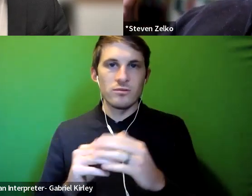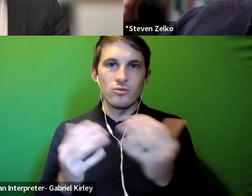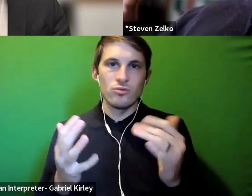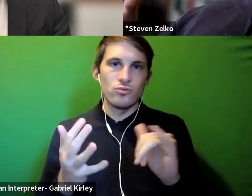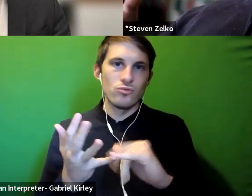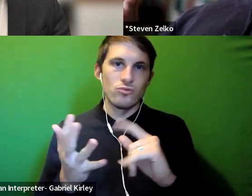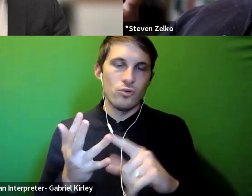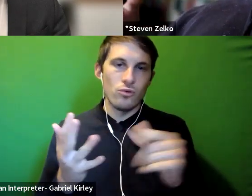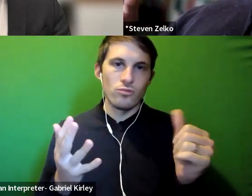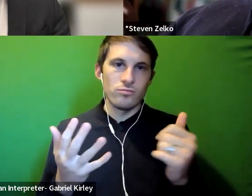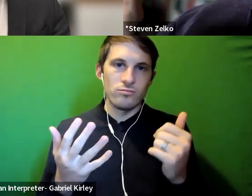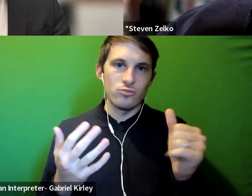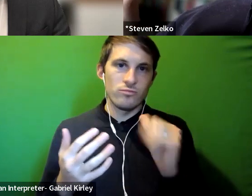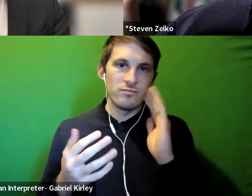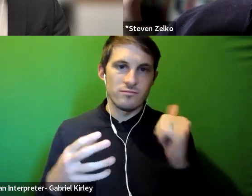involved in it.